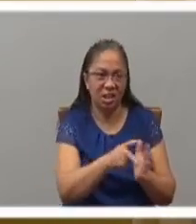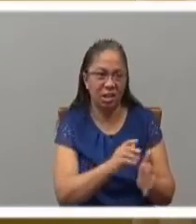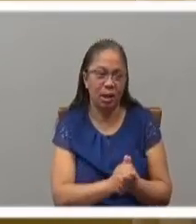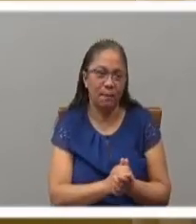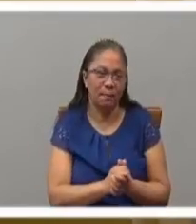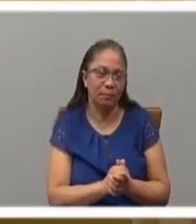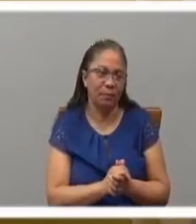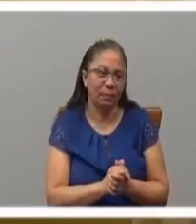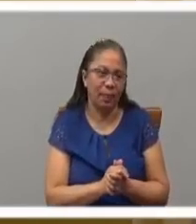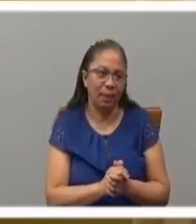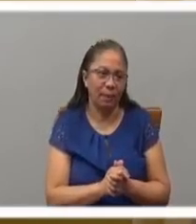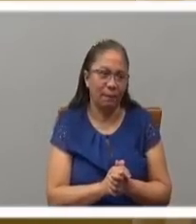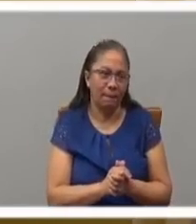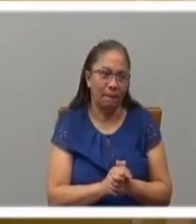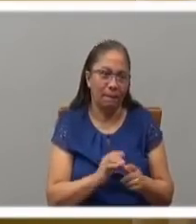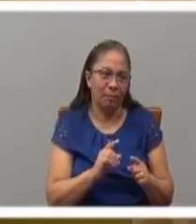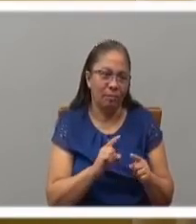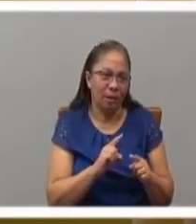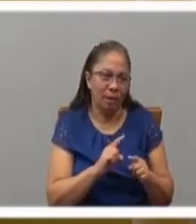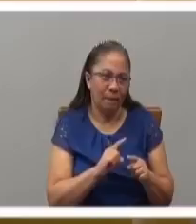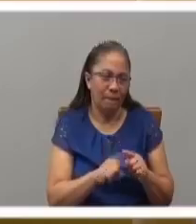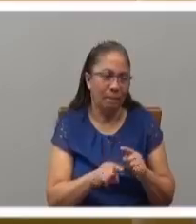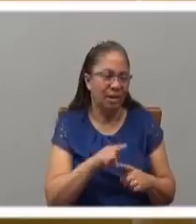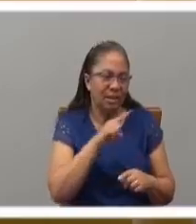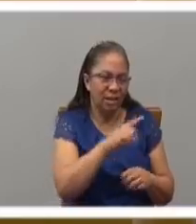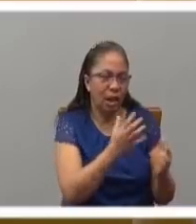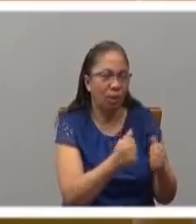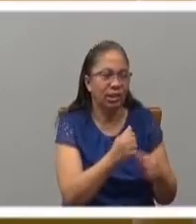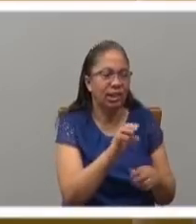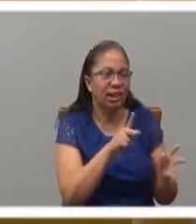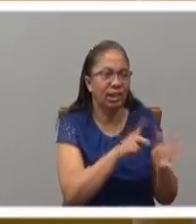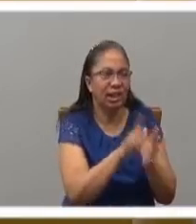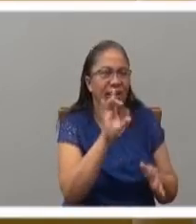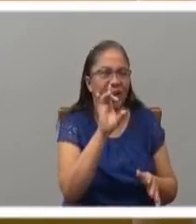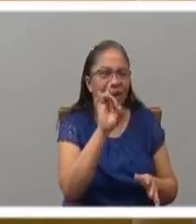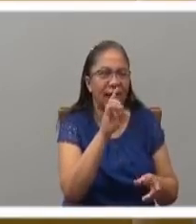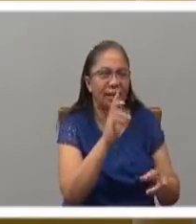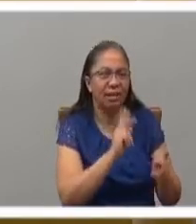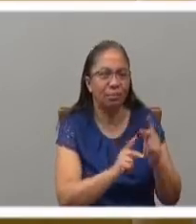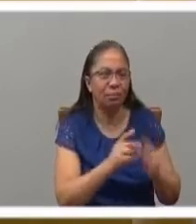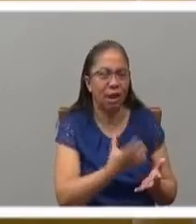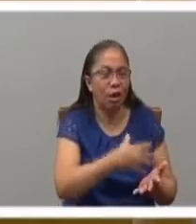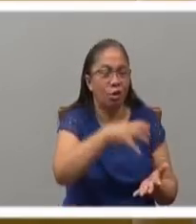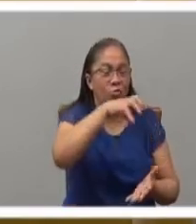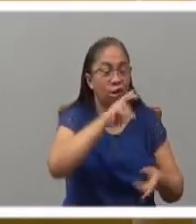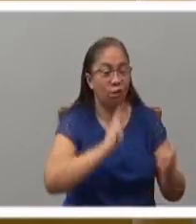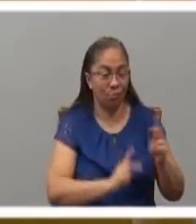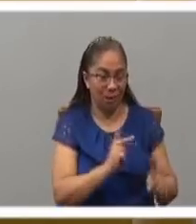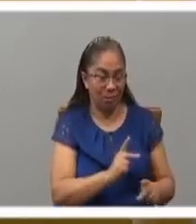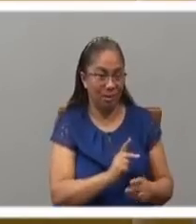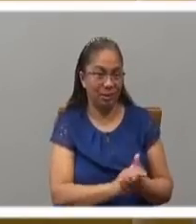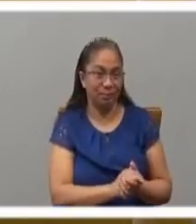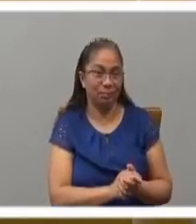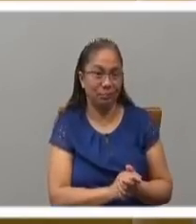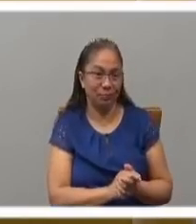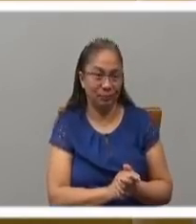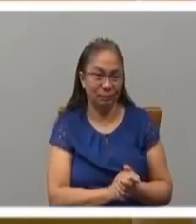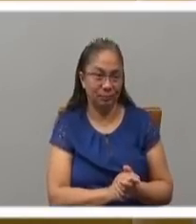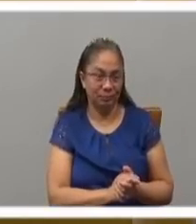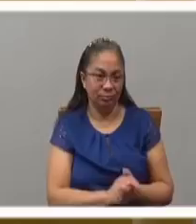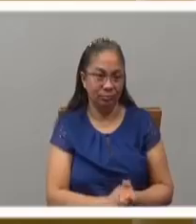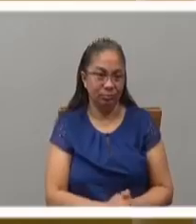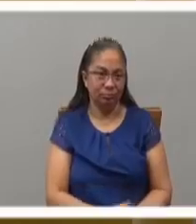in order to kill the 8th victim, the heir of the family fortunes.